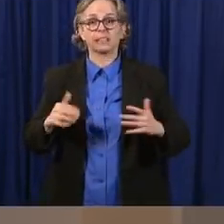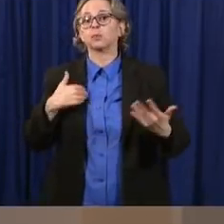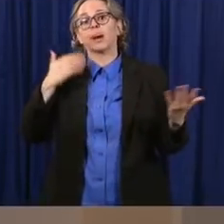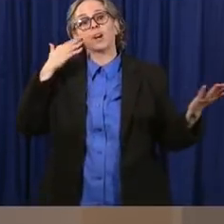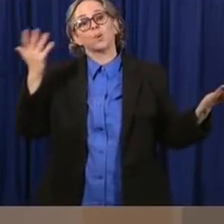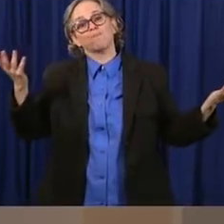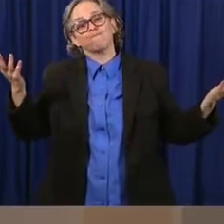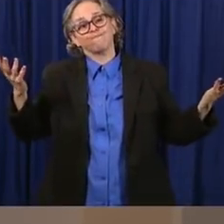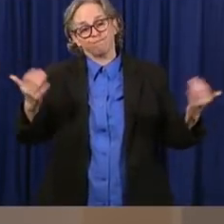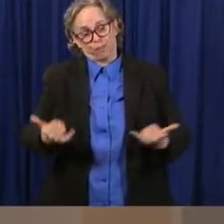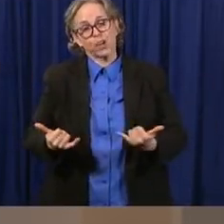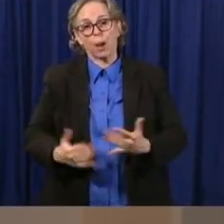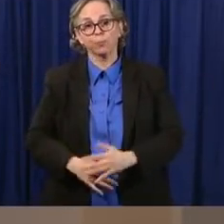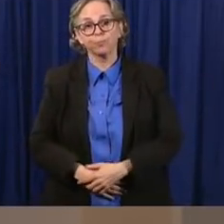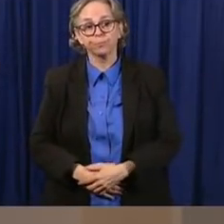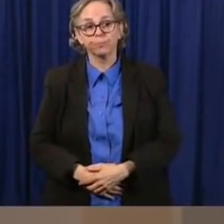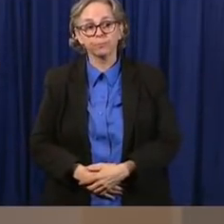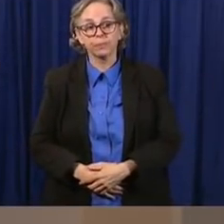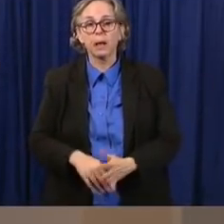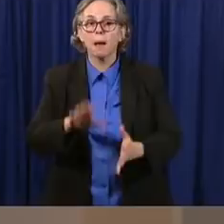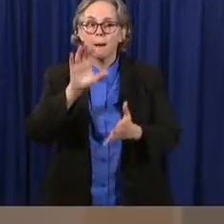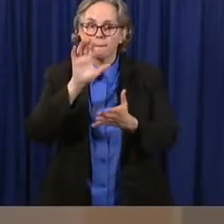But believe me, I